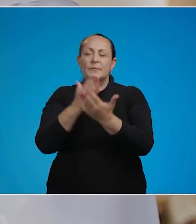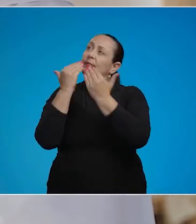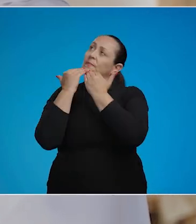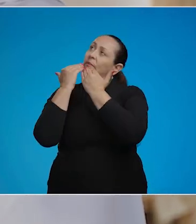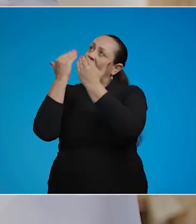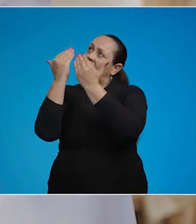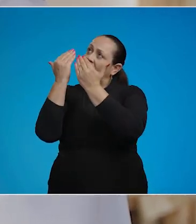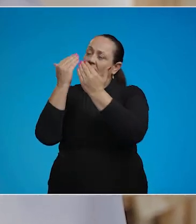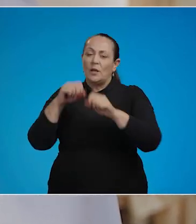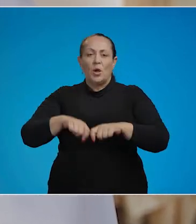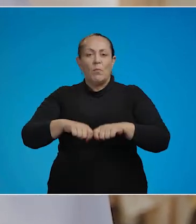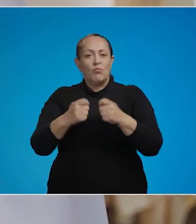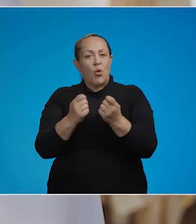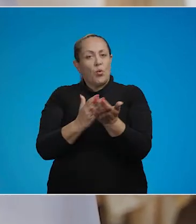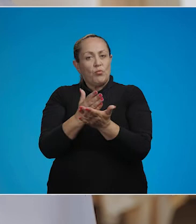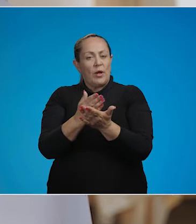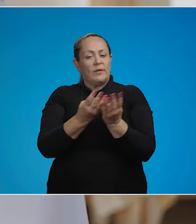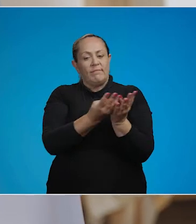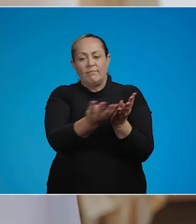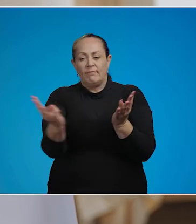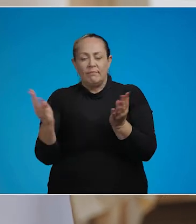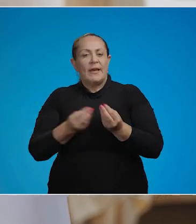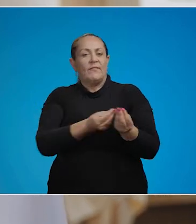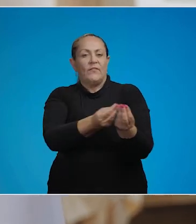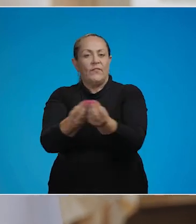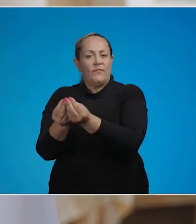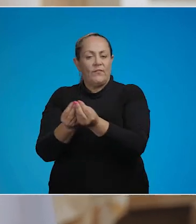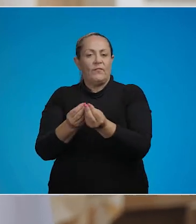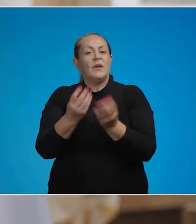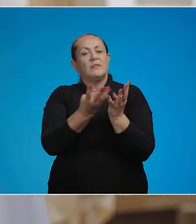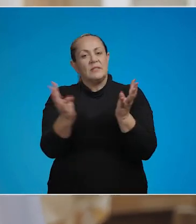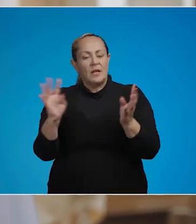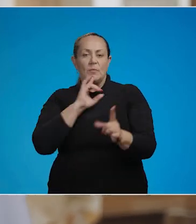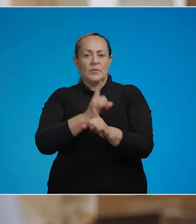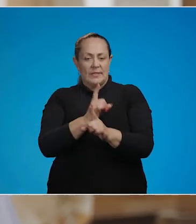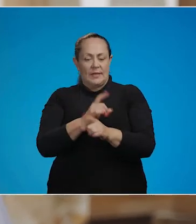thanks broke it and gave it to his disciples saying